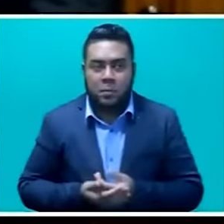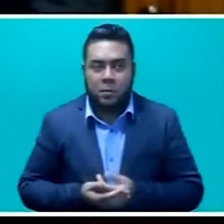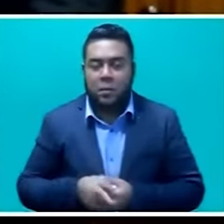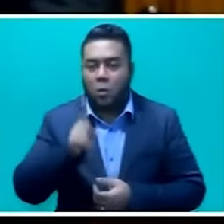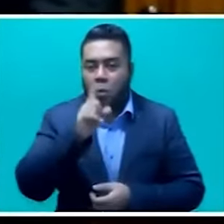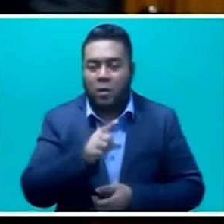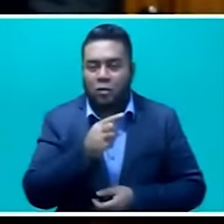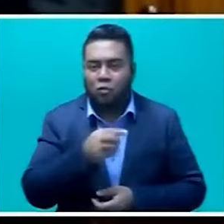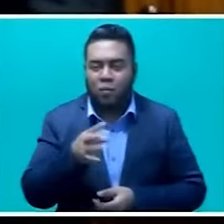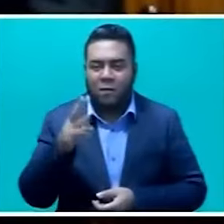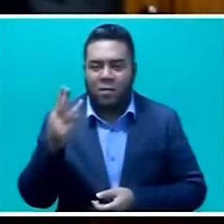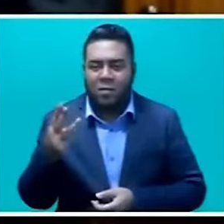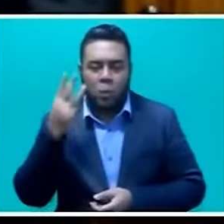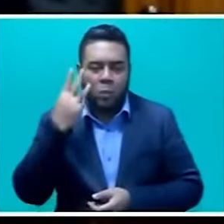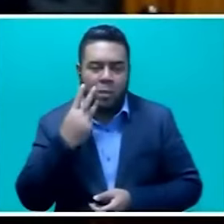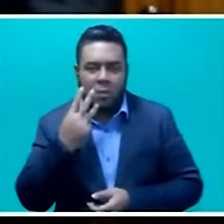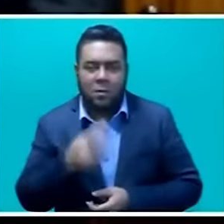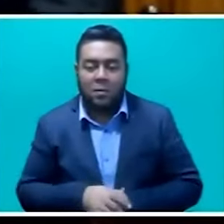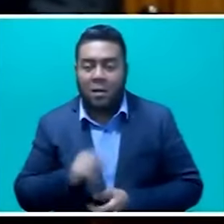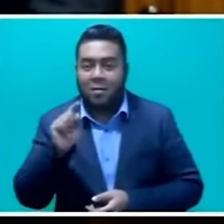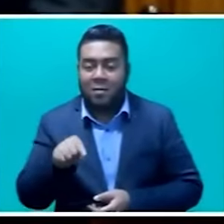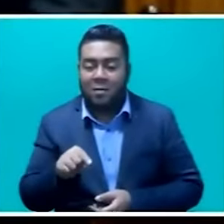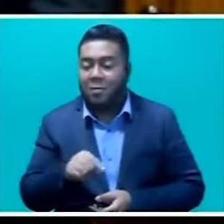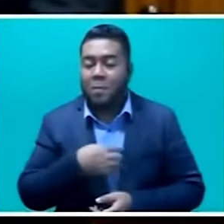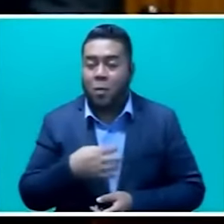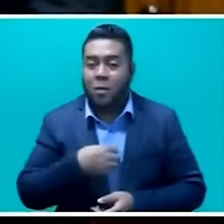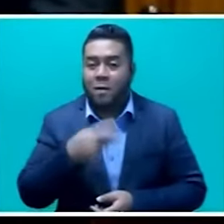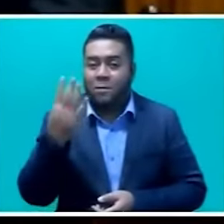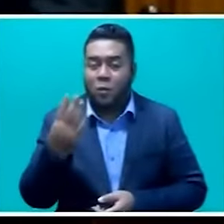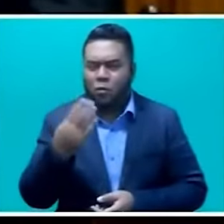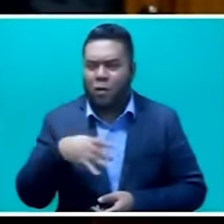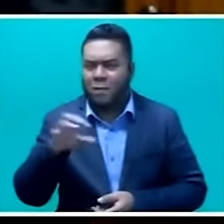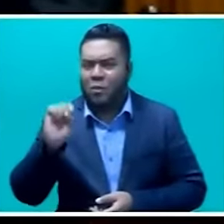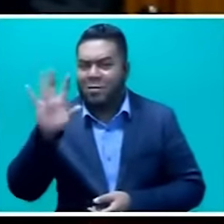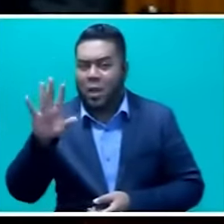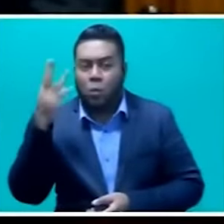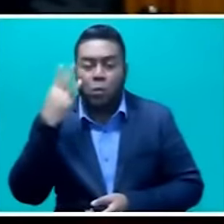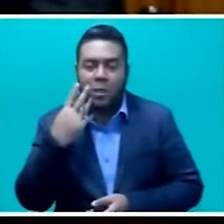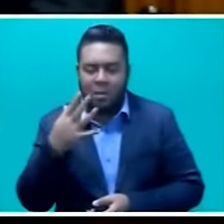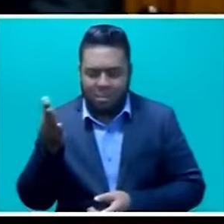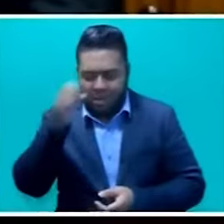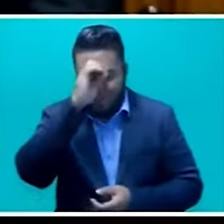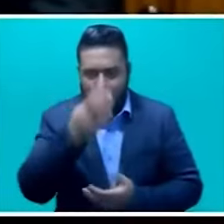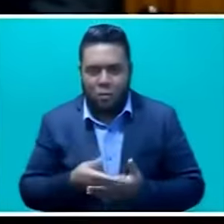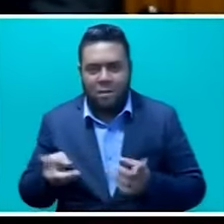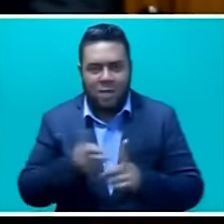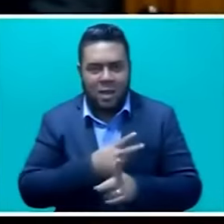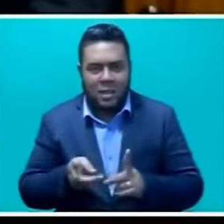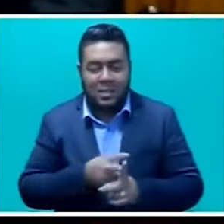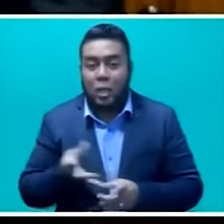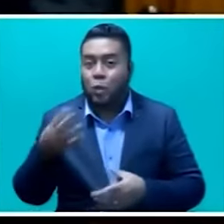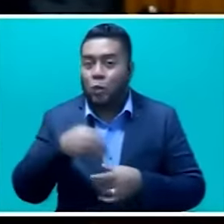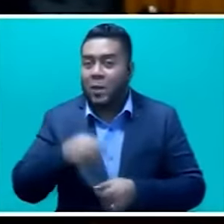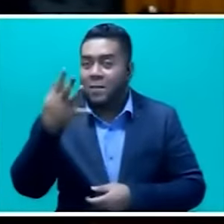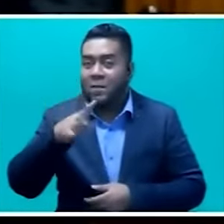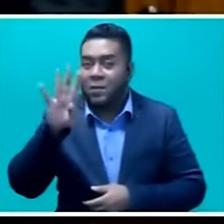every three women. More than 4 in 10 women experience severe physical violence, including 50% of